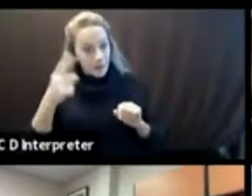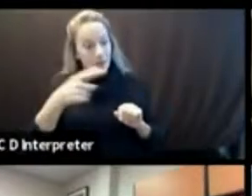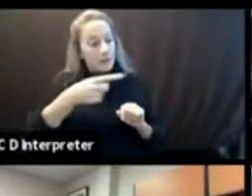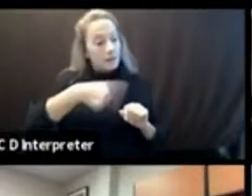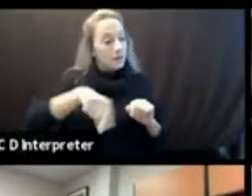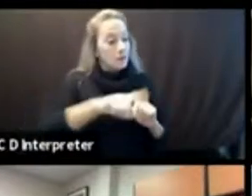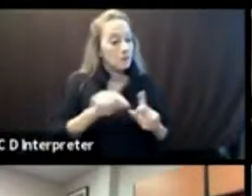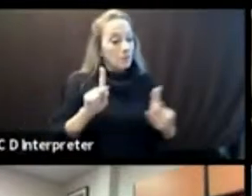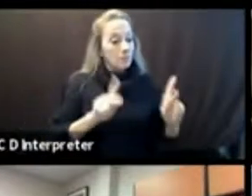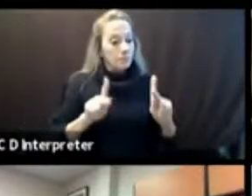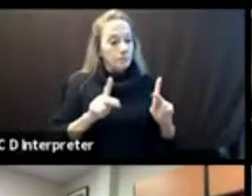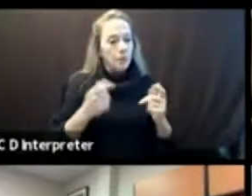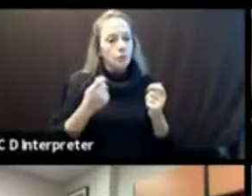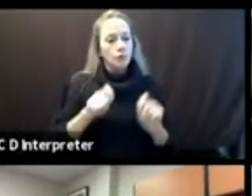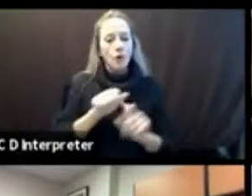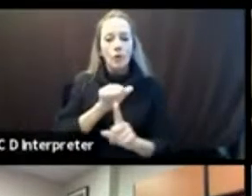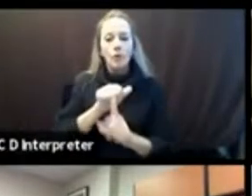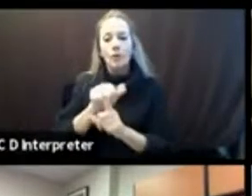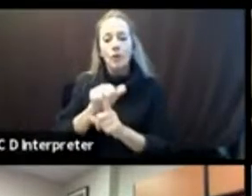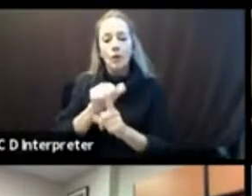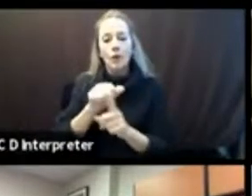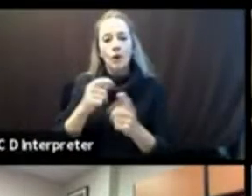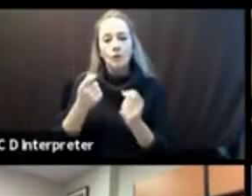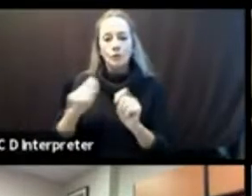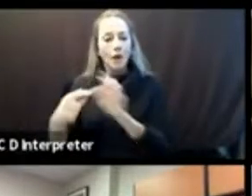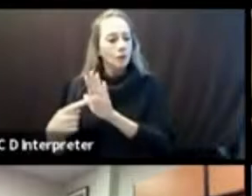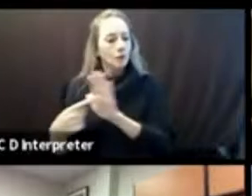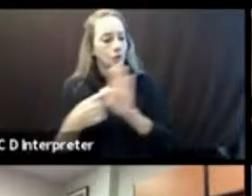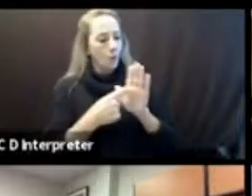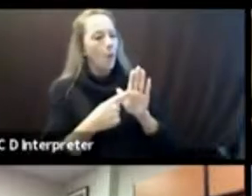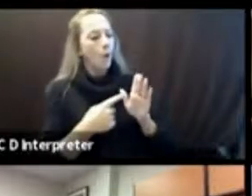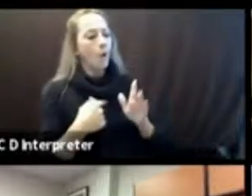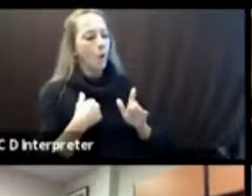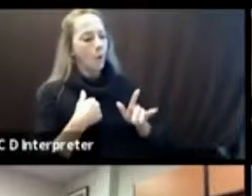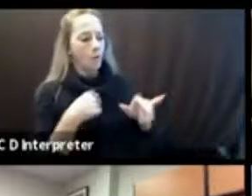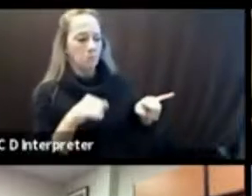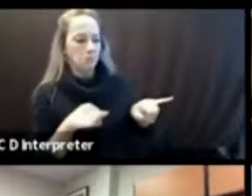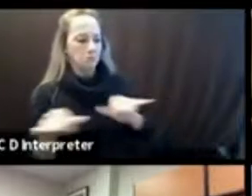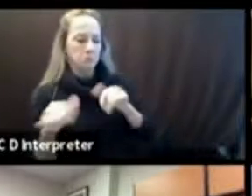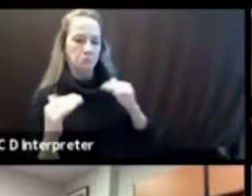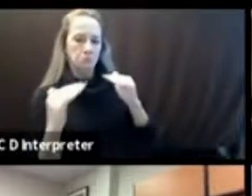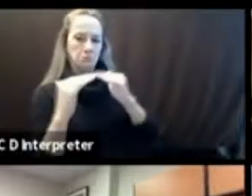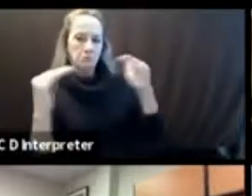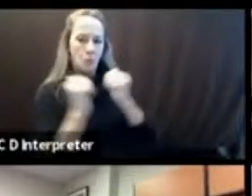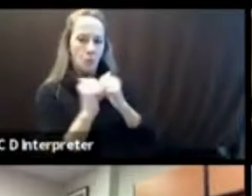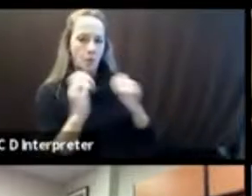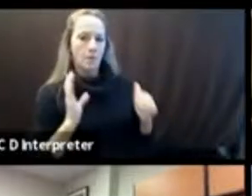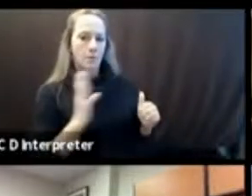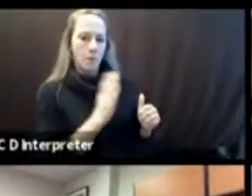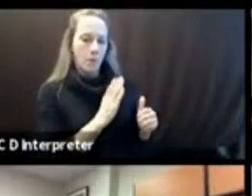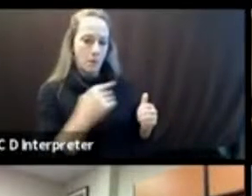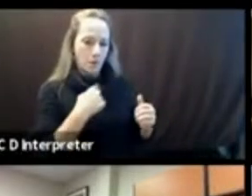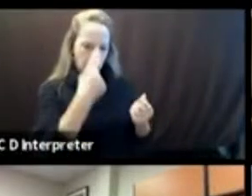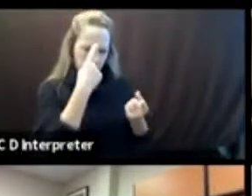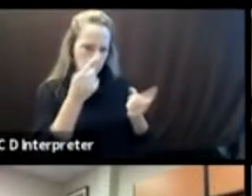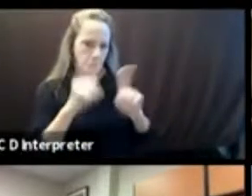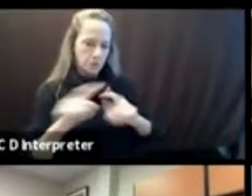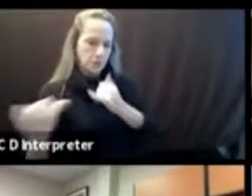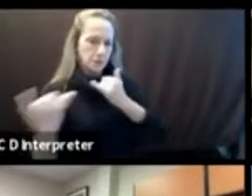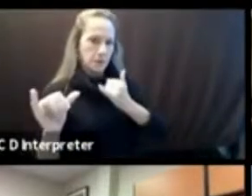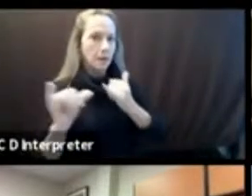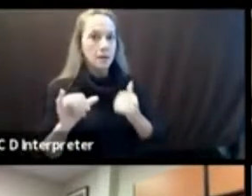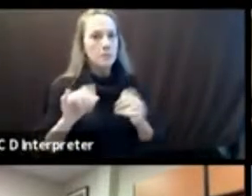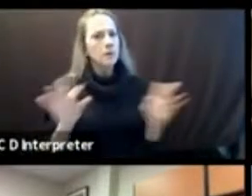attempt to foolishly show solidarity or support for this board. And so it's necessary for this board to come out in a